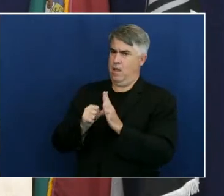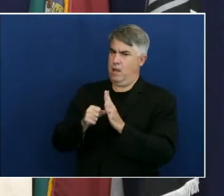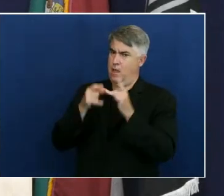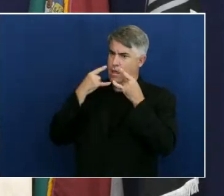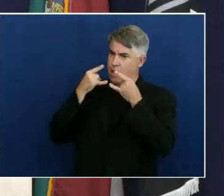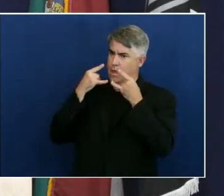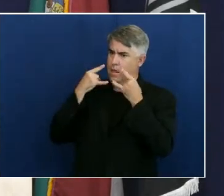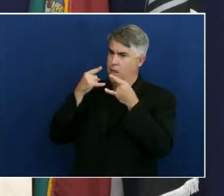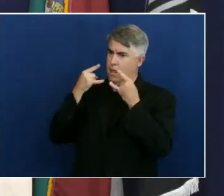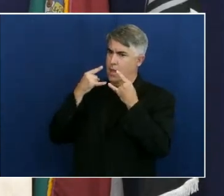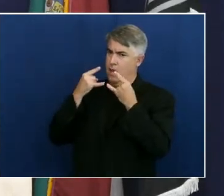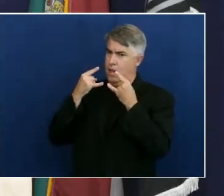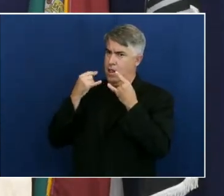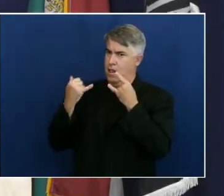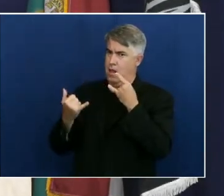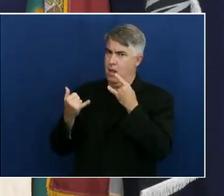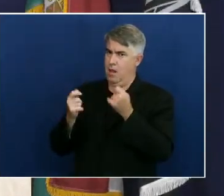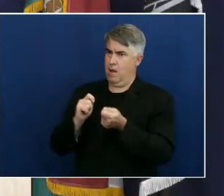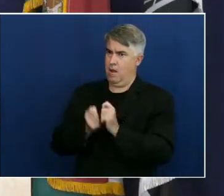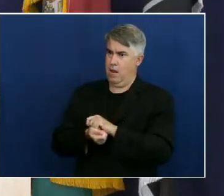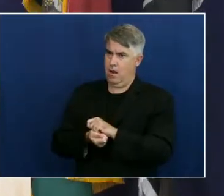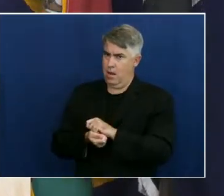virus.